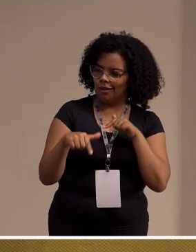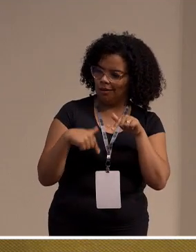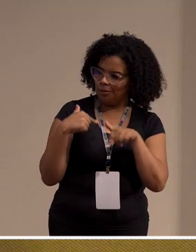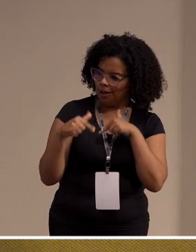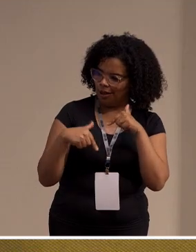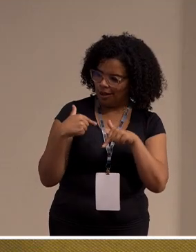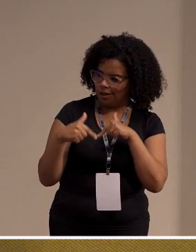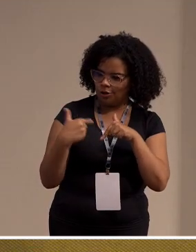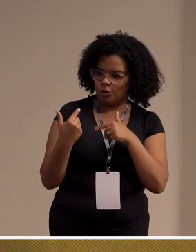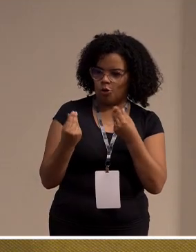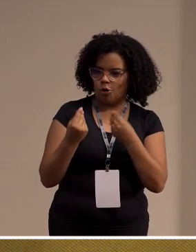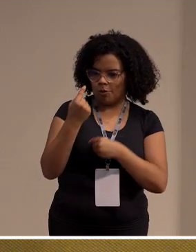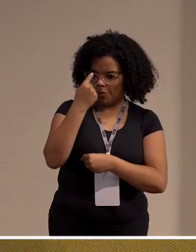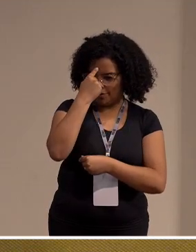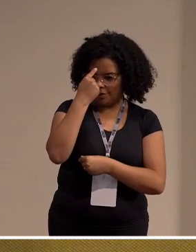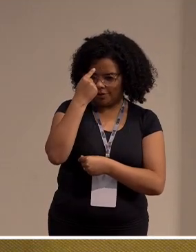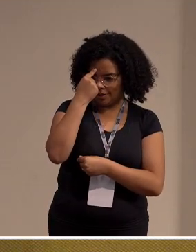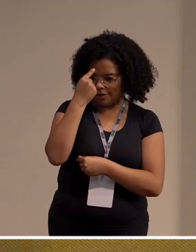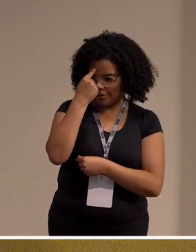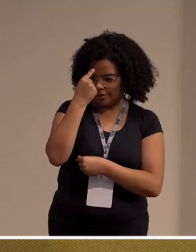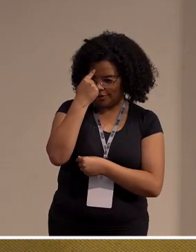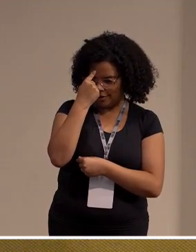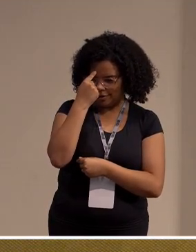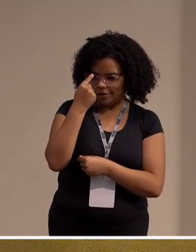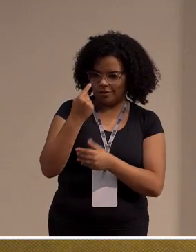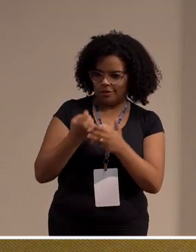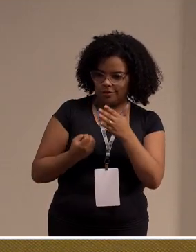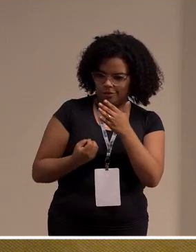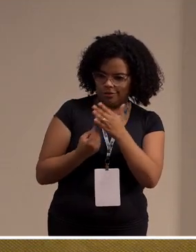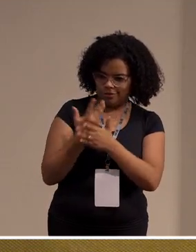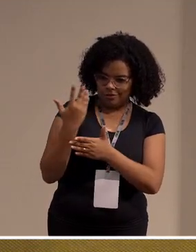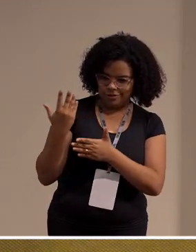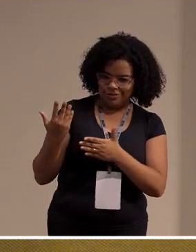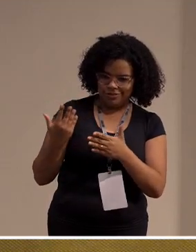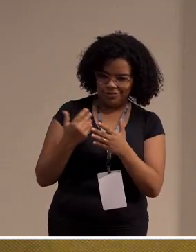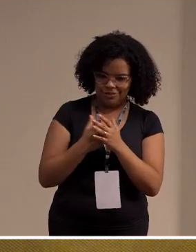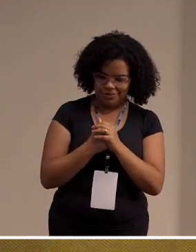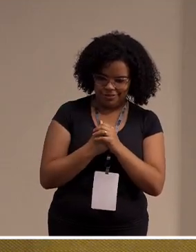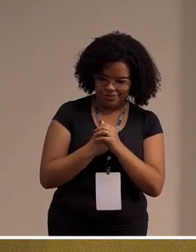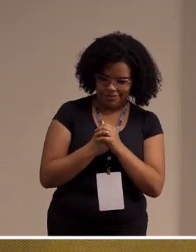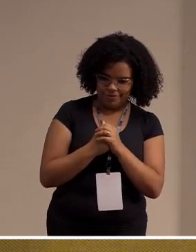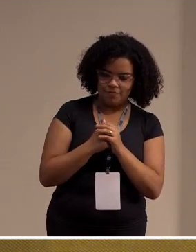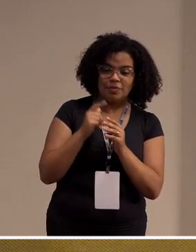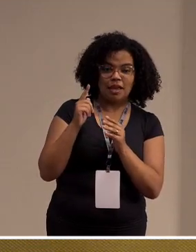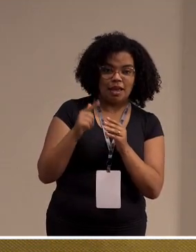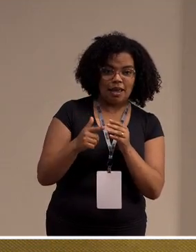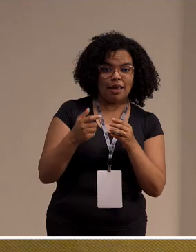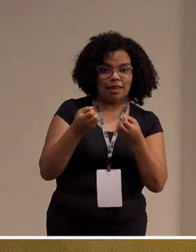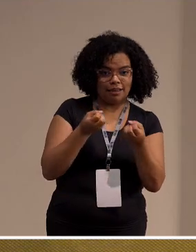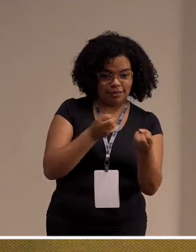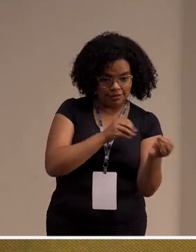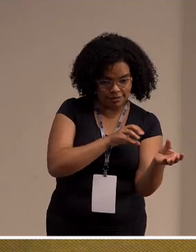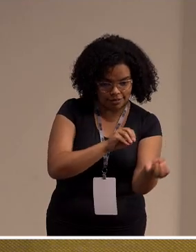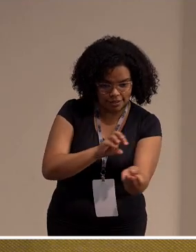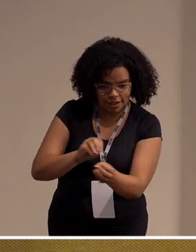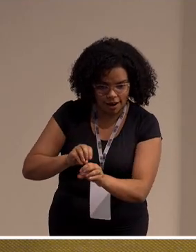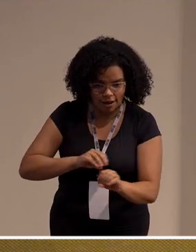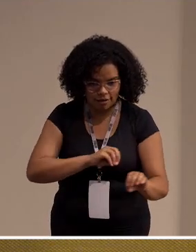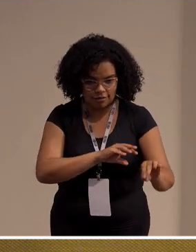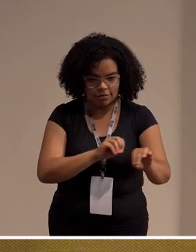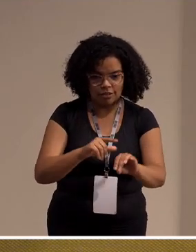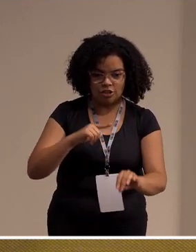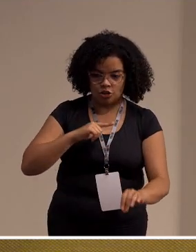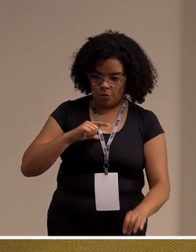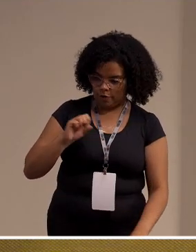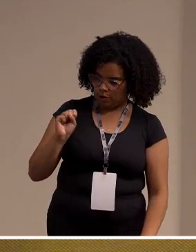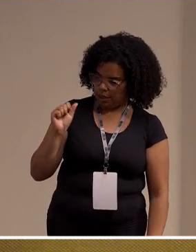what propels me. At the same time, we have a photo of Sam and Iris. And I had it on my writing desk as I